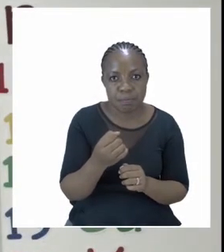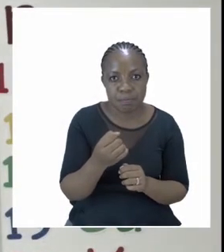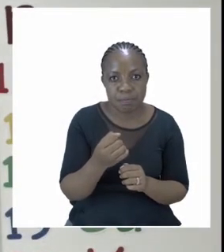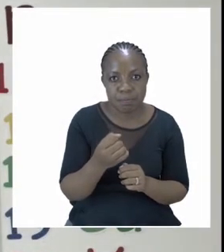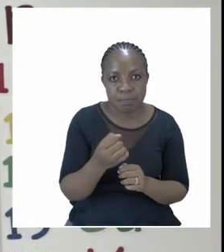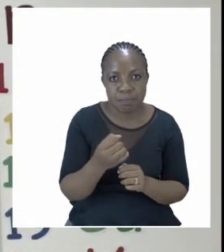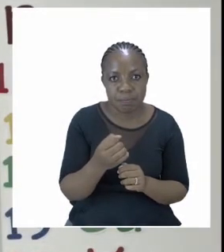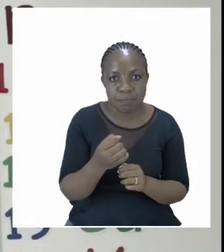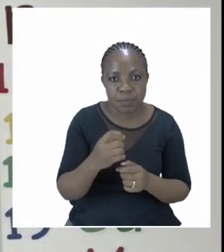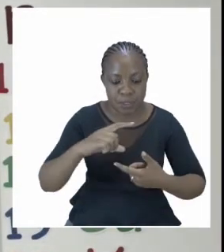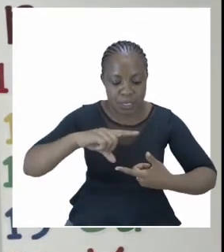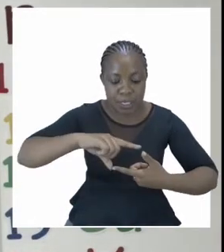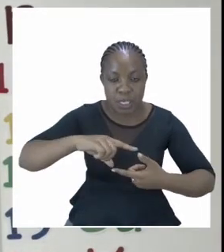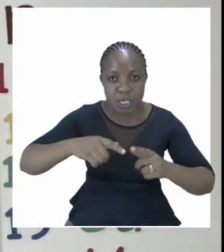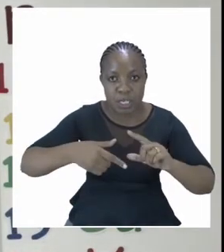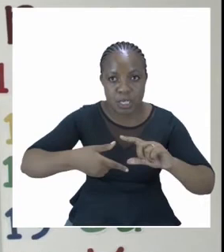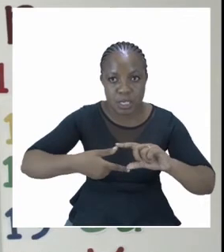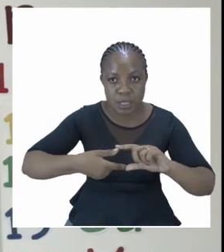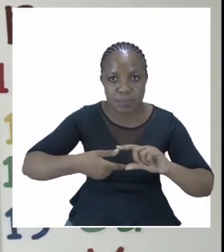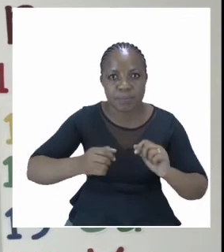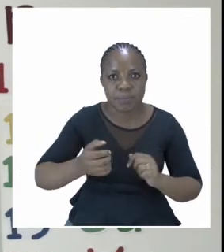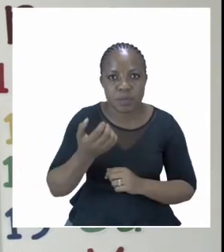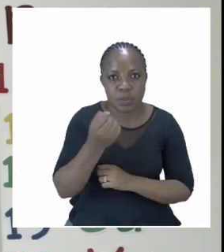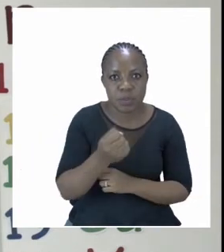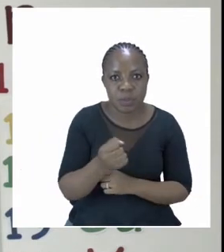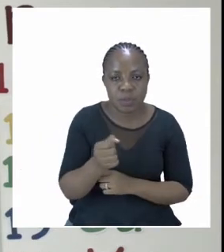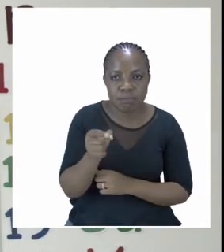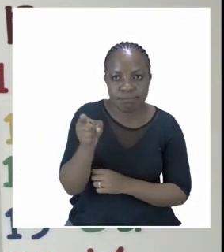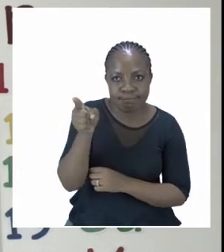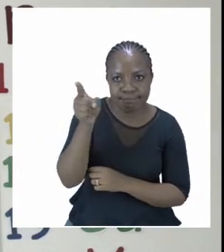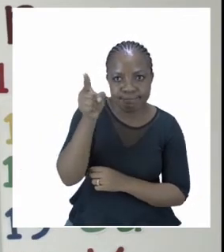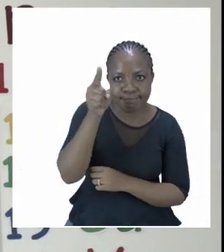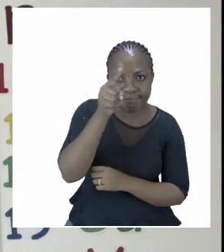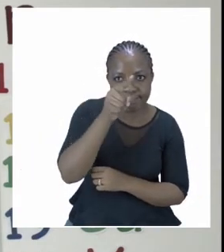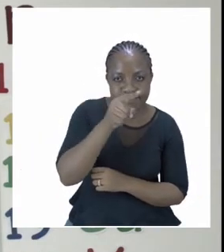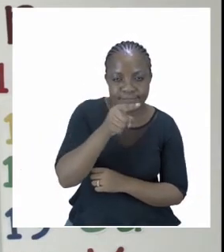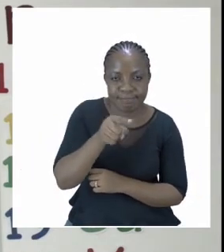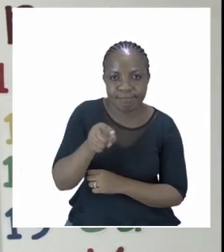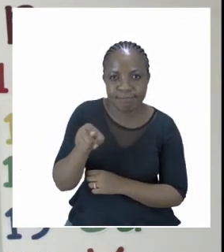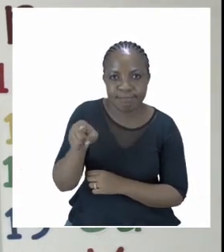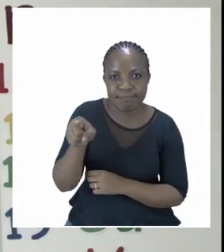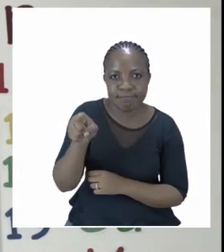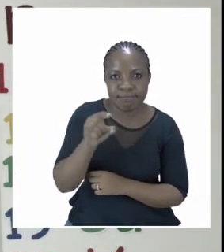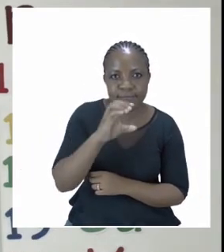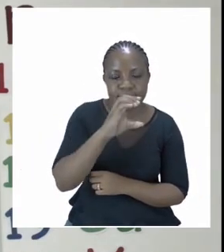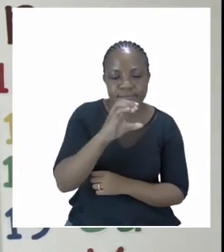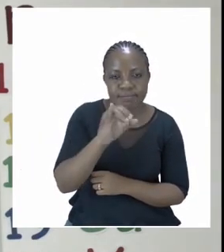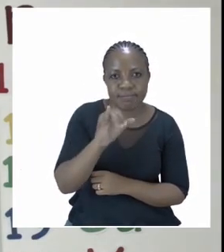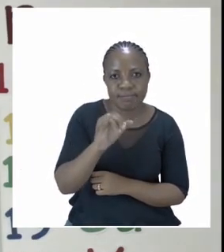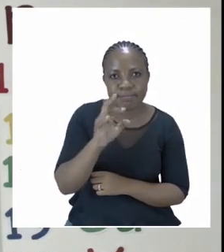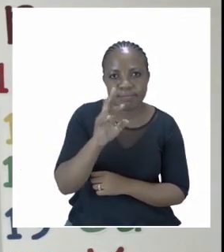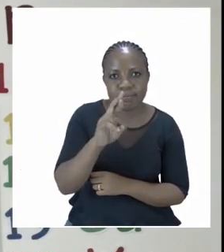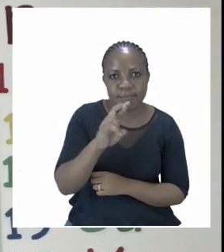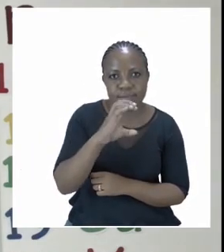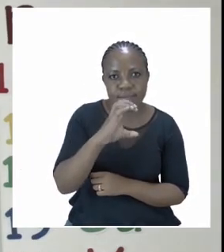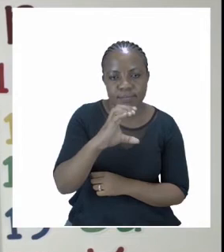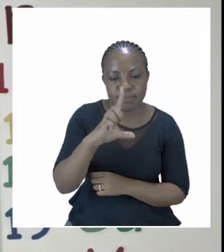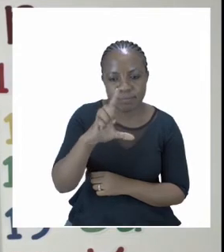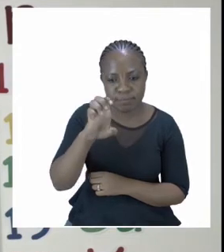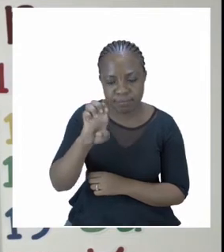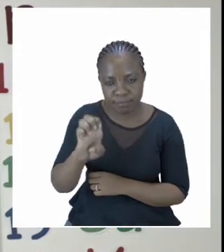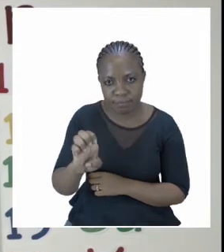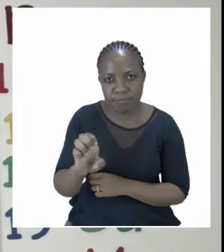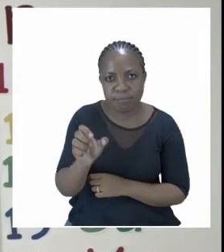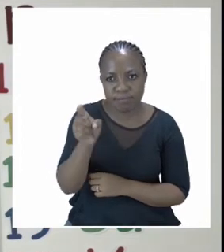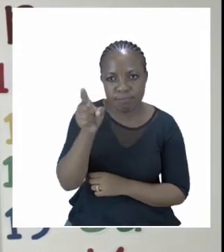is round is called a circle. Let's say the word